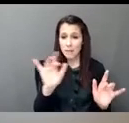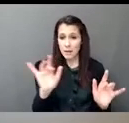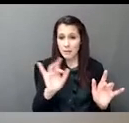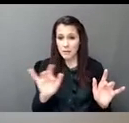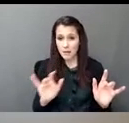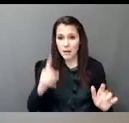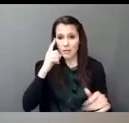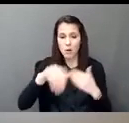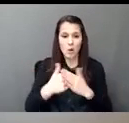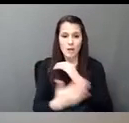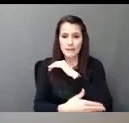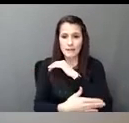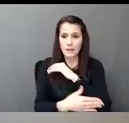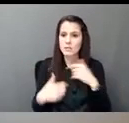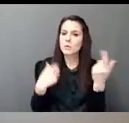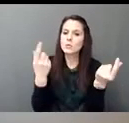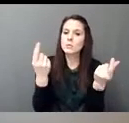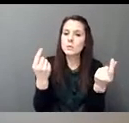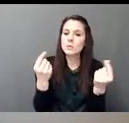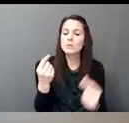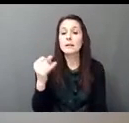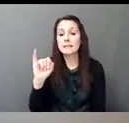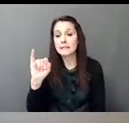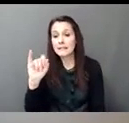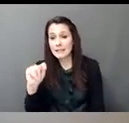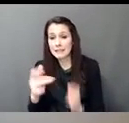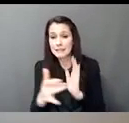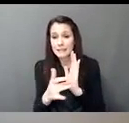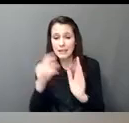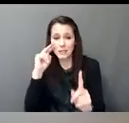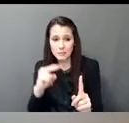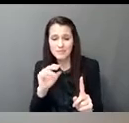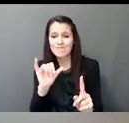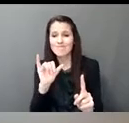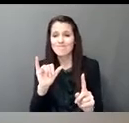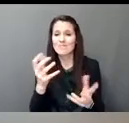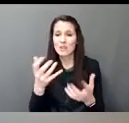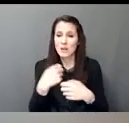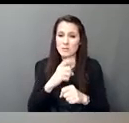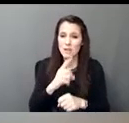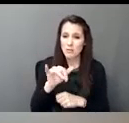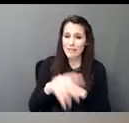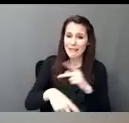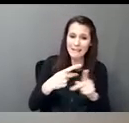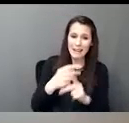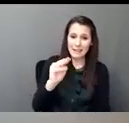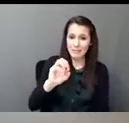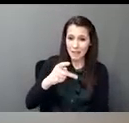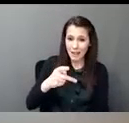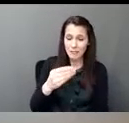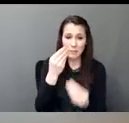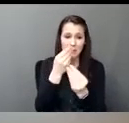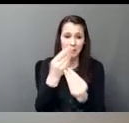So what do we do from an IT perspective to make sure that an interactive map provides information to as many people as we